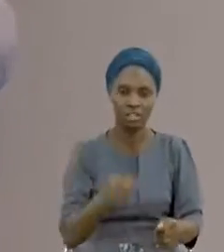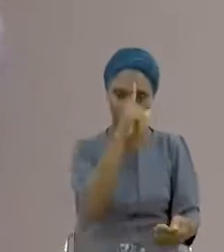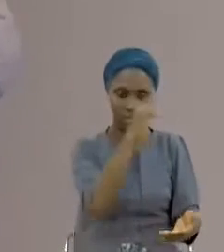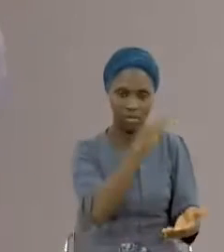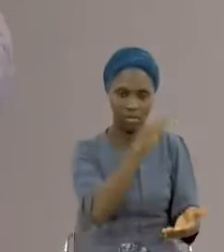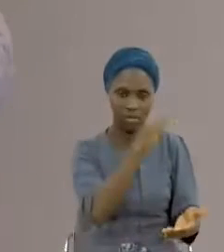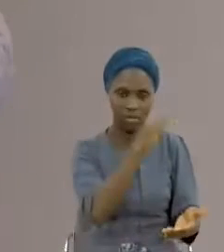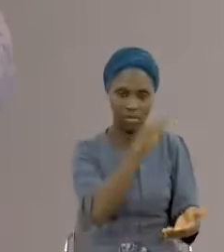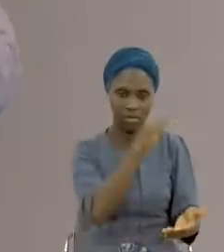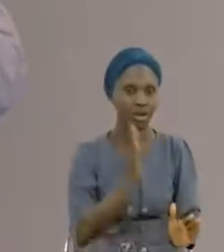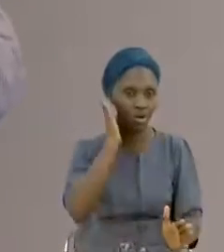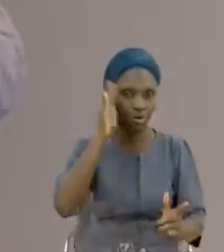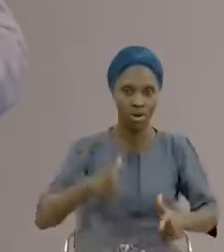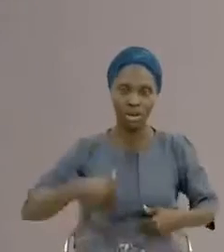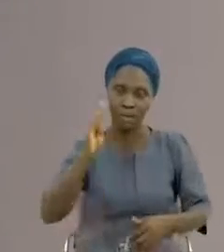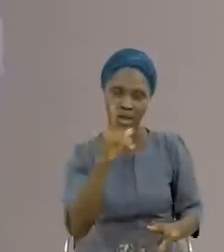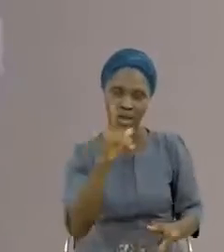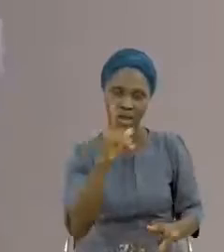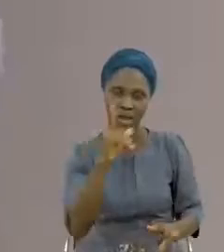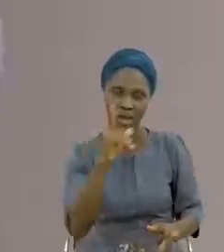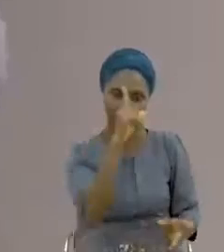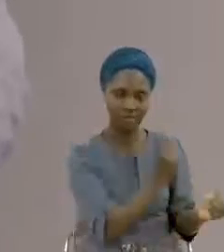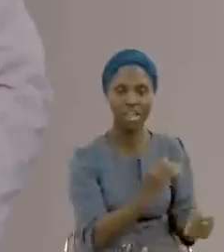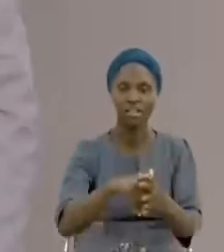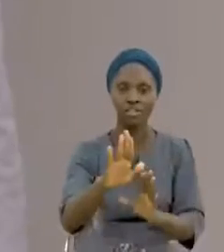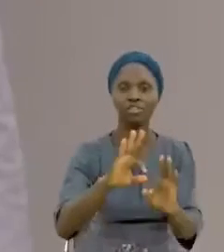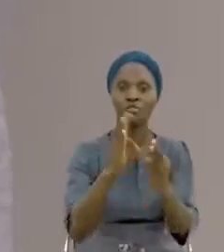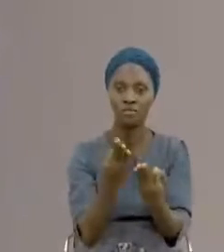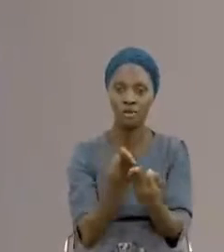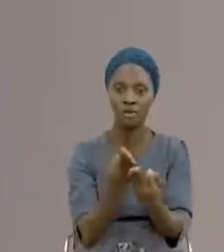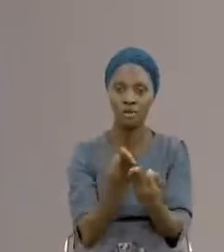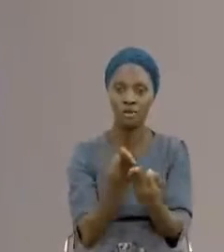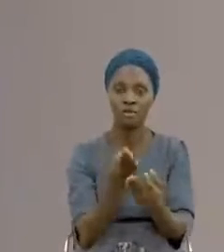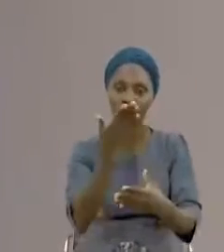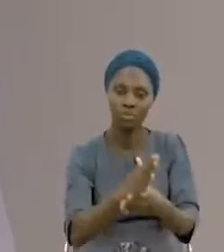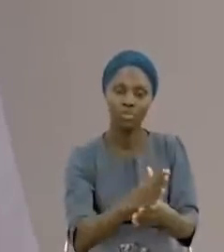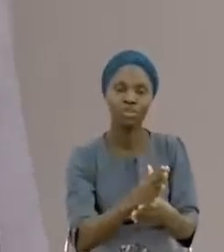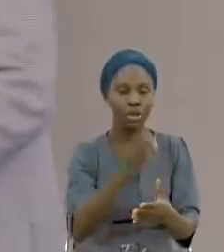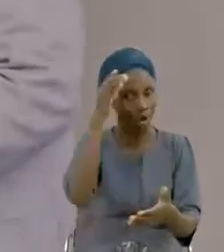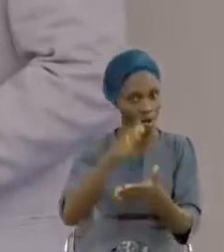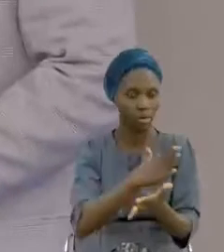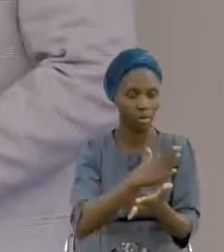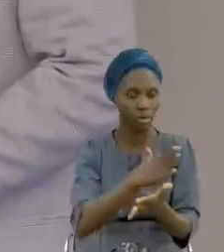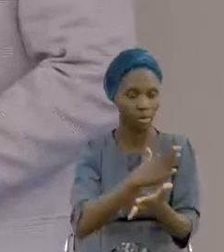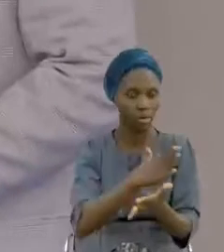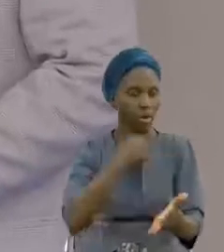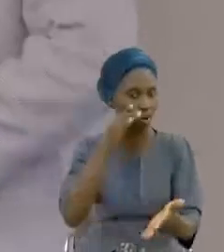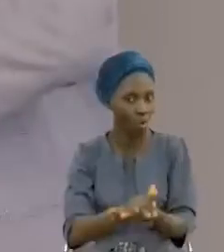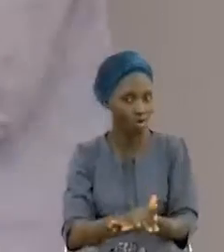wife, wife and husband, parents and children, we don't walk by